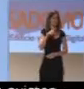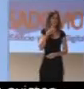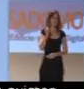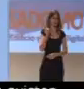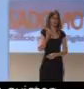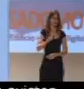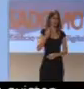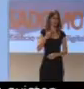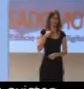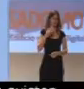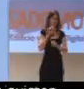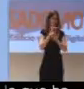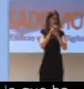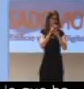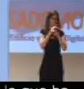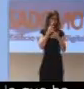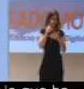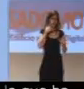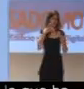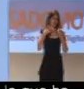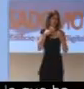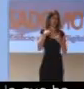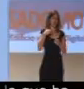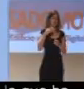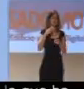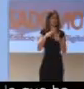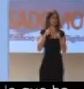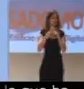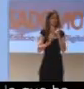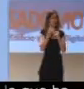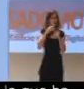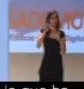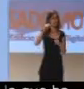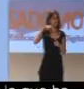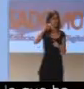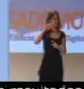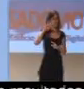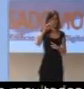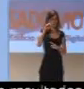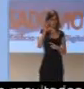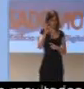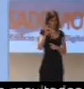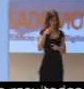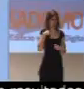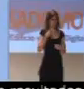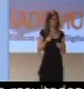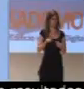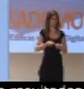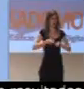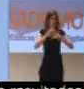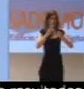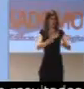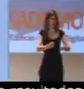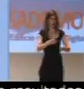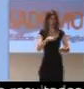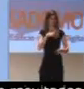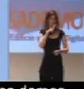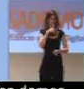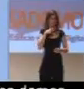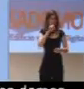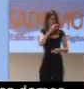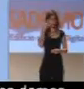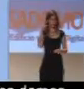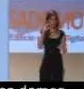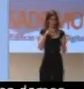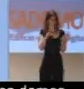would like to especially underline what INREDIS has contributed: tangible results that go beyond the demos